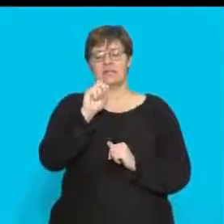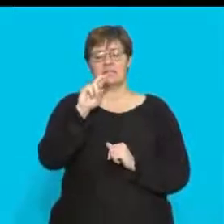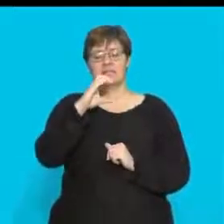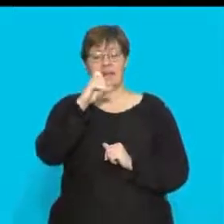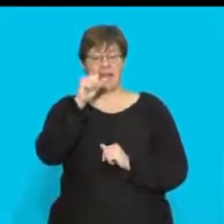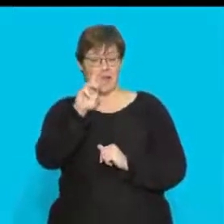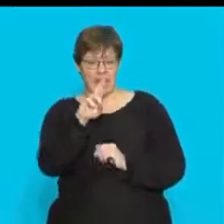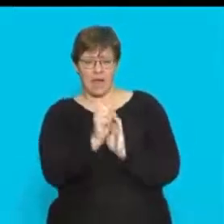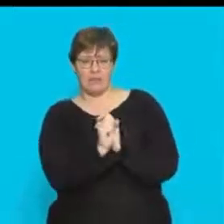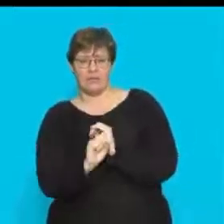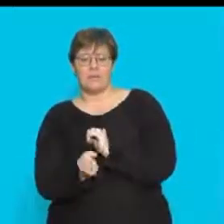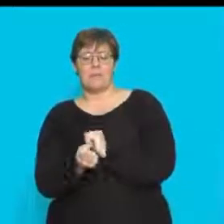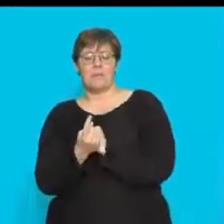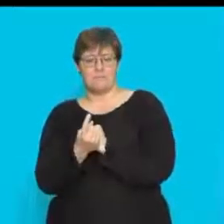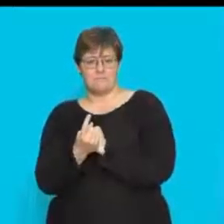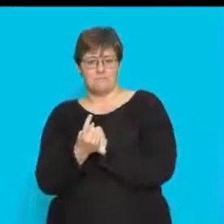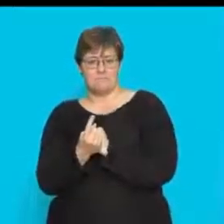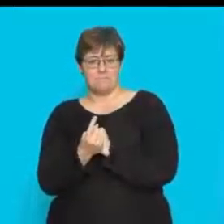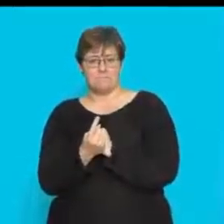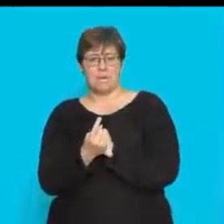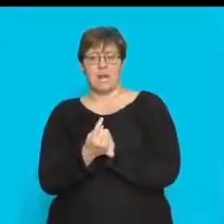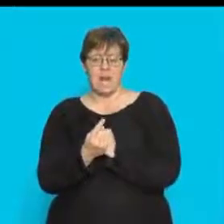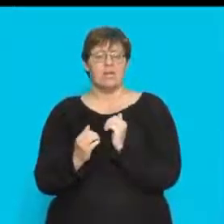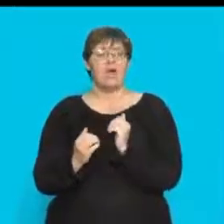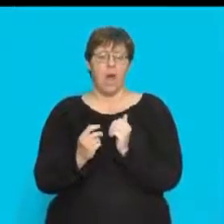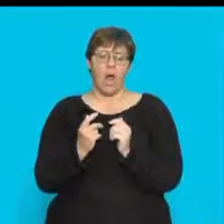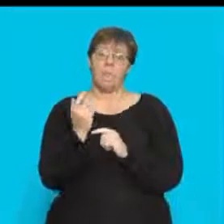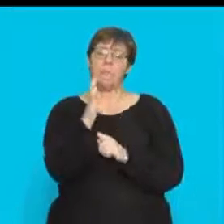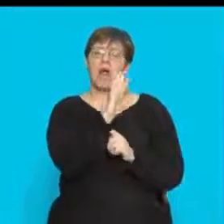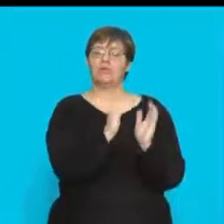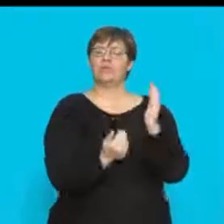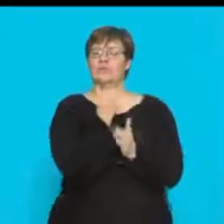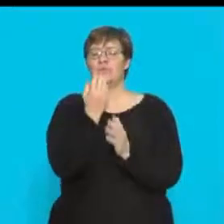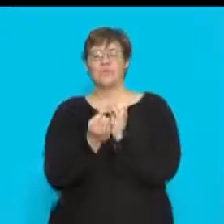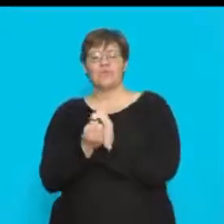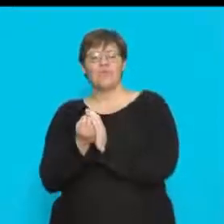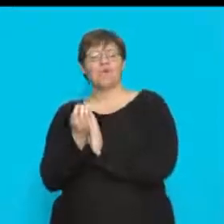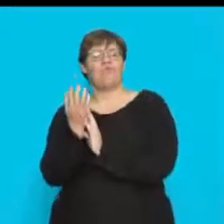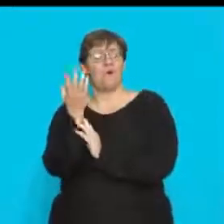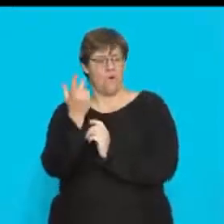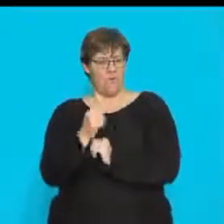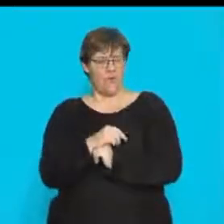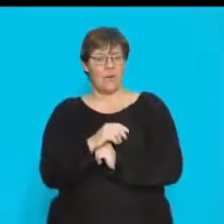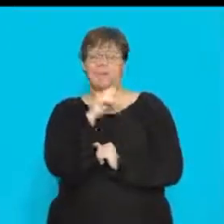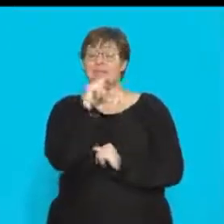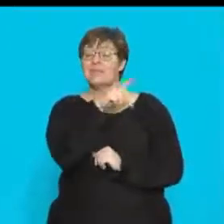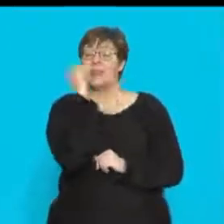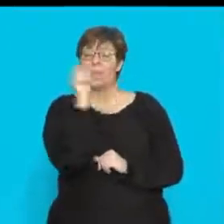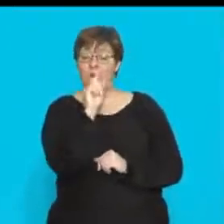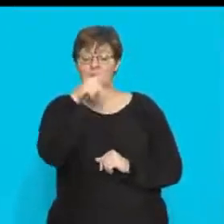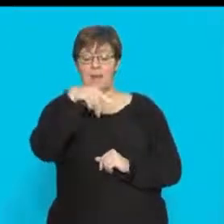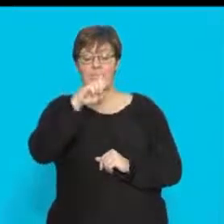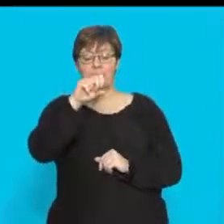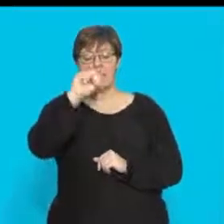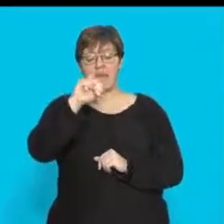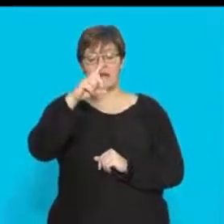right, comes out. A sucker comes out and a new plant grows. This is called the pendoering, and